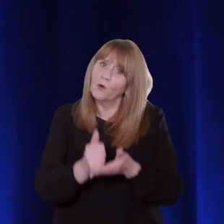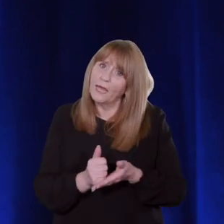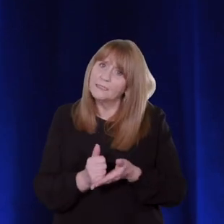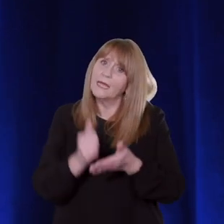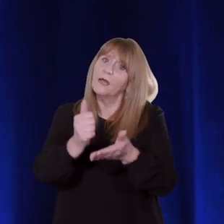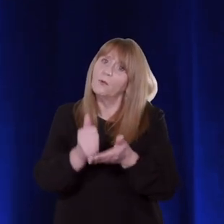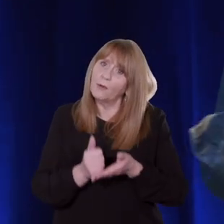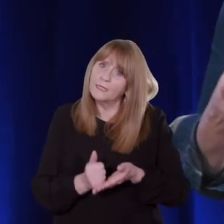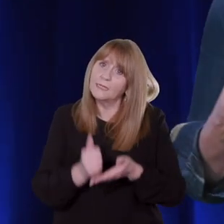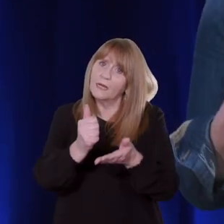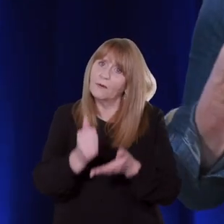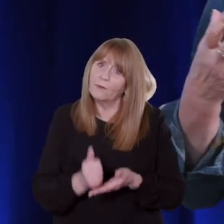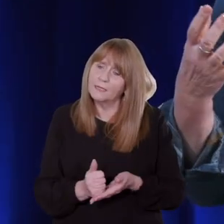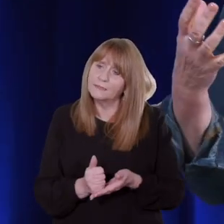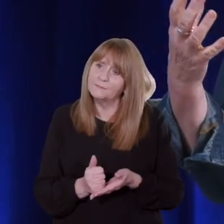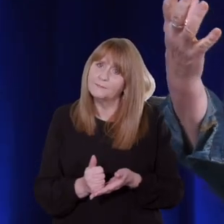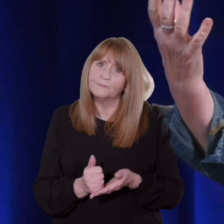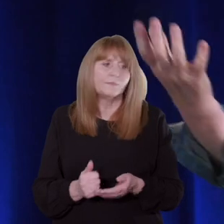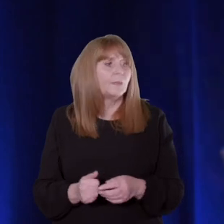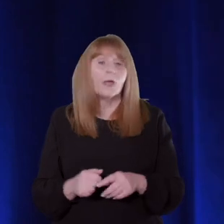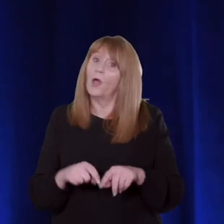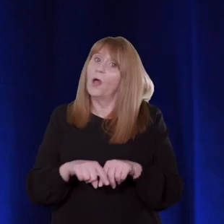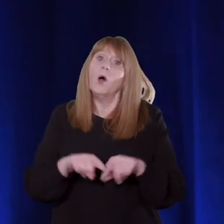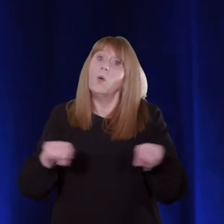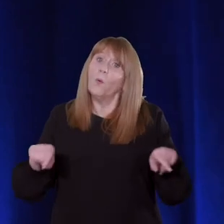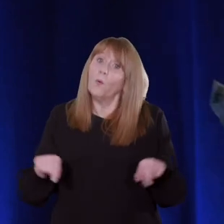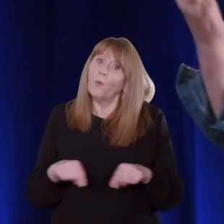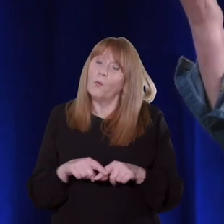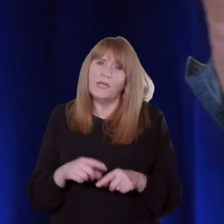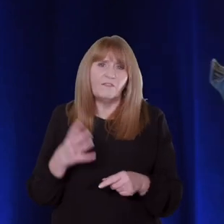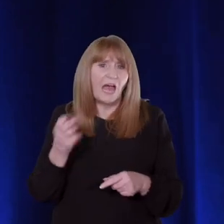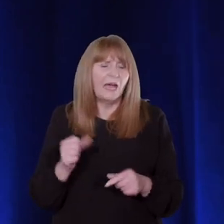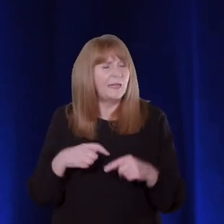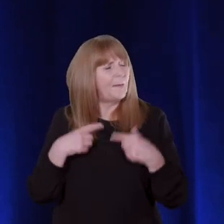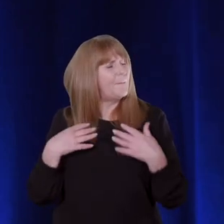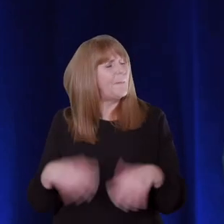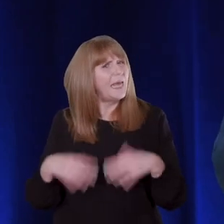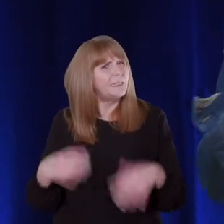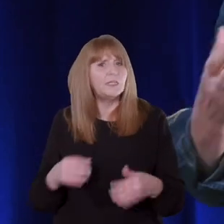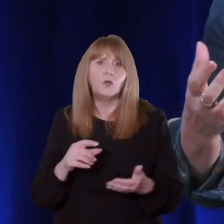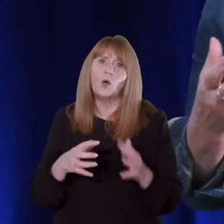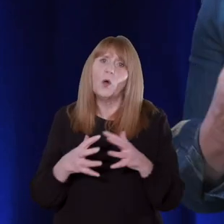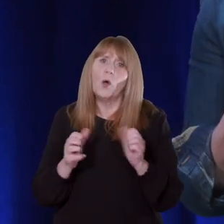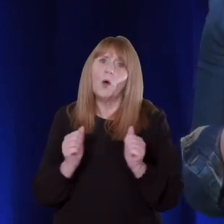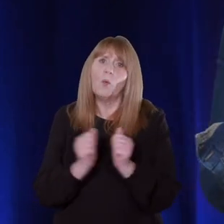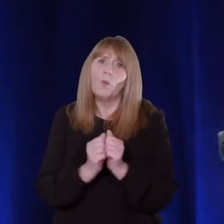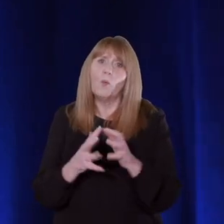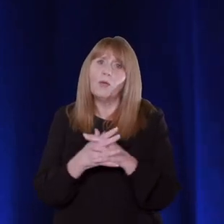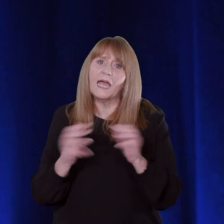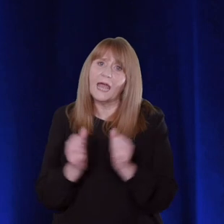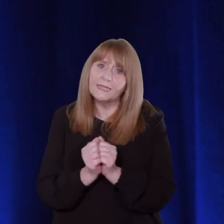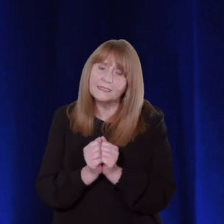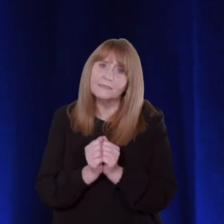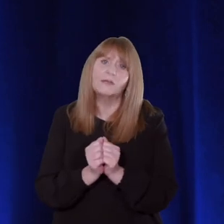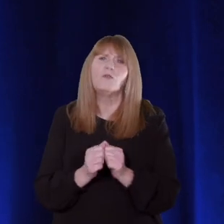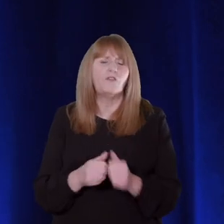you know, folks, we've had an amazing weekend. We've had the International Leaders Day with leaders and pastors connecting from all over the world. We've had